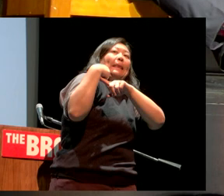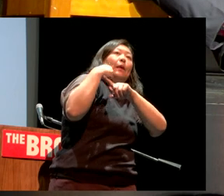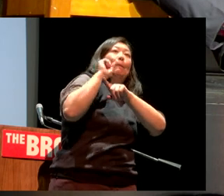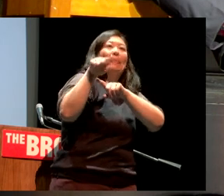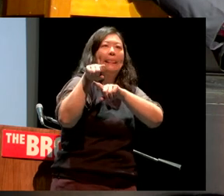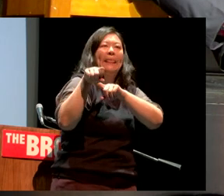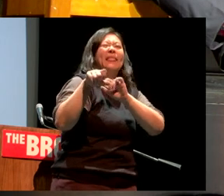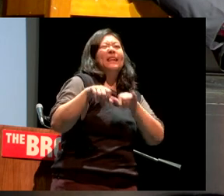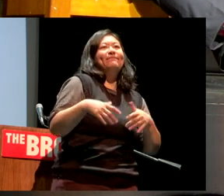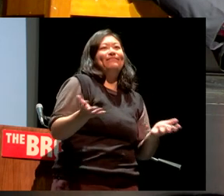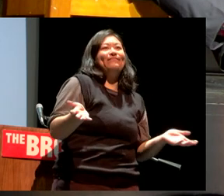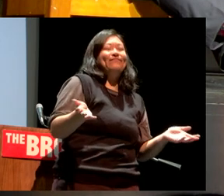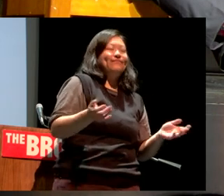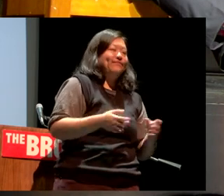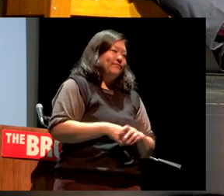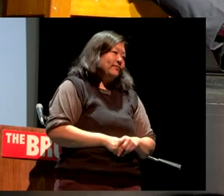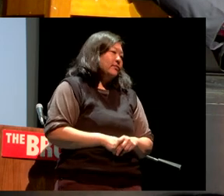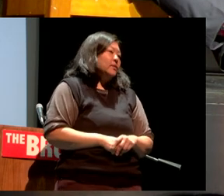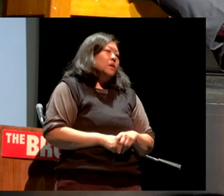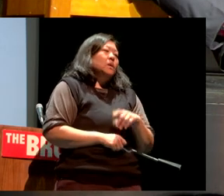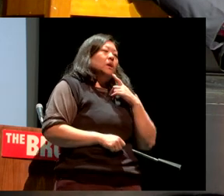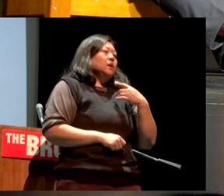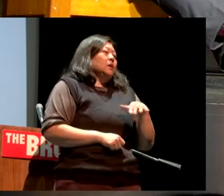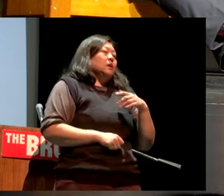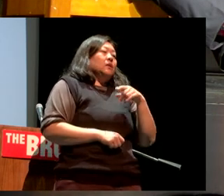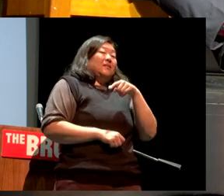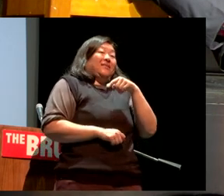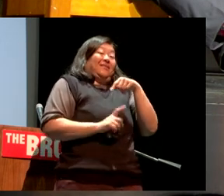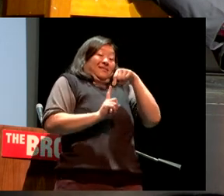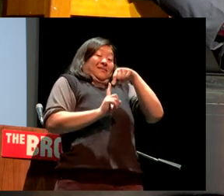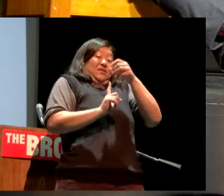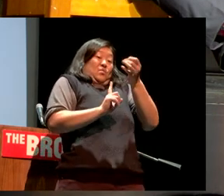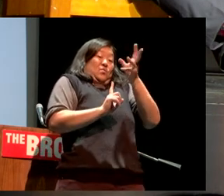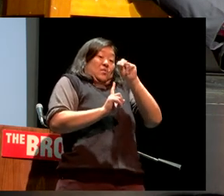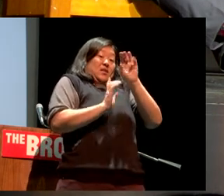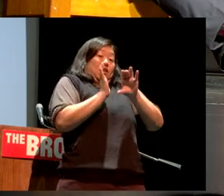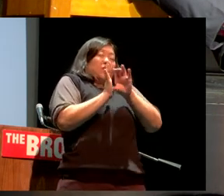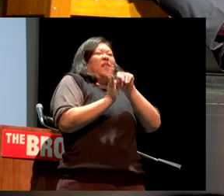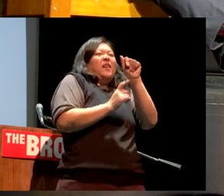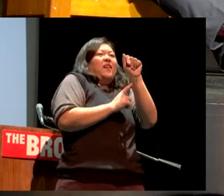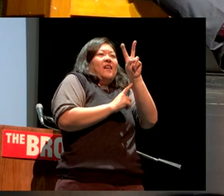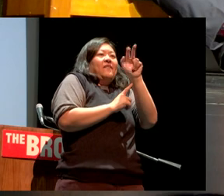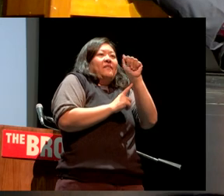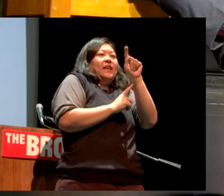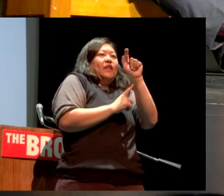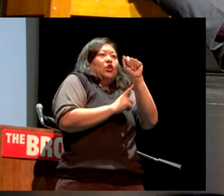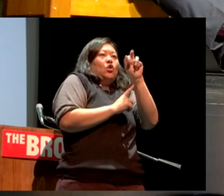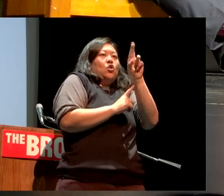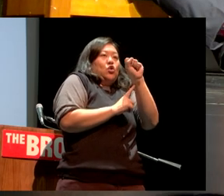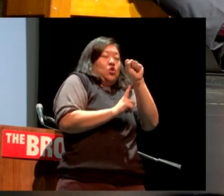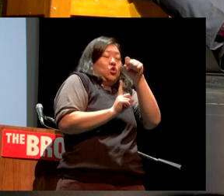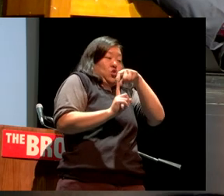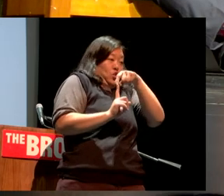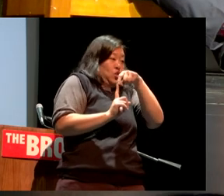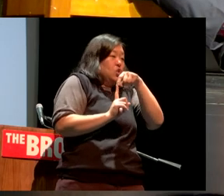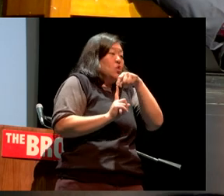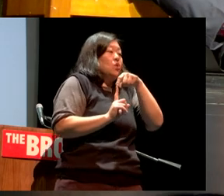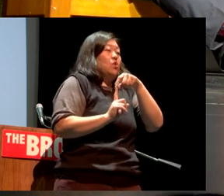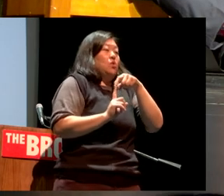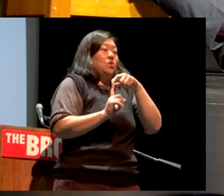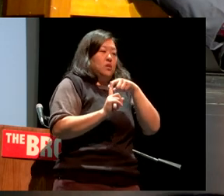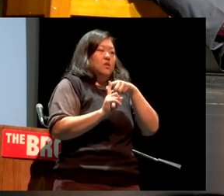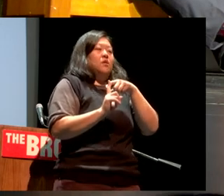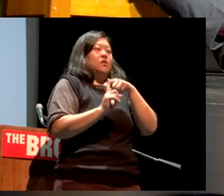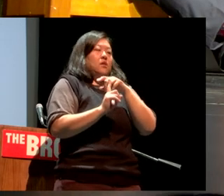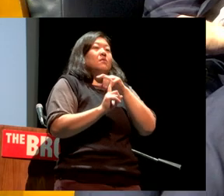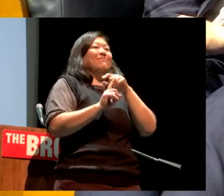and the game economy before the game is actually playable even in alpha. So to me, that's great because it's allowing a lot of